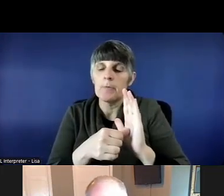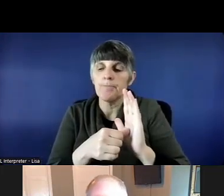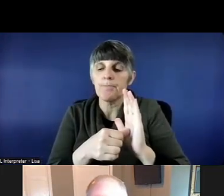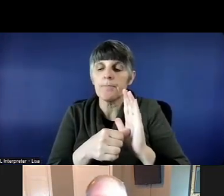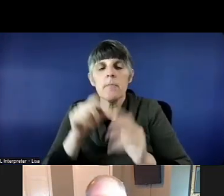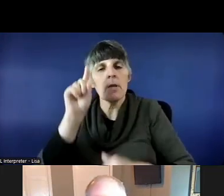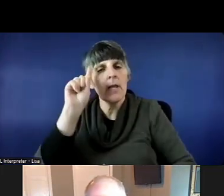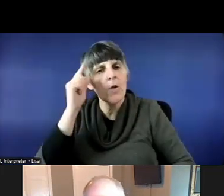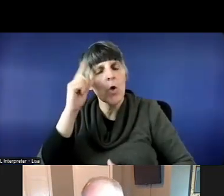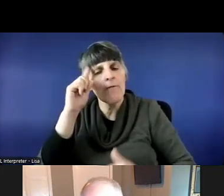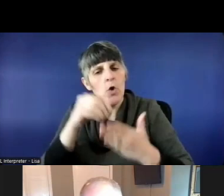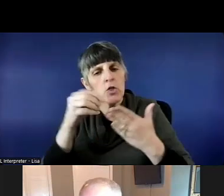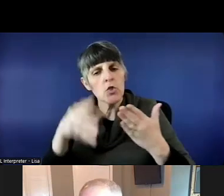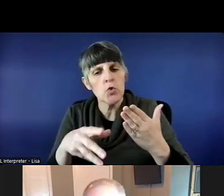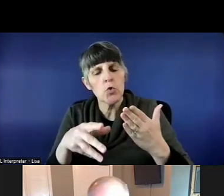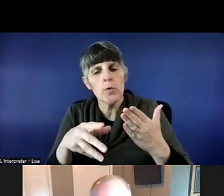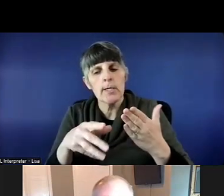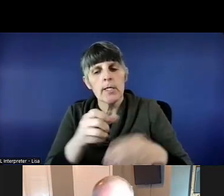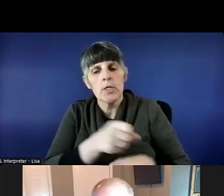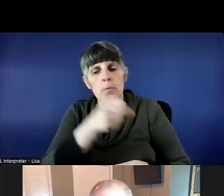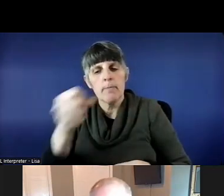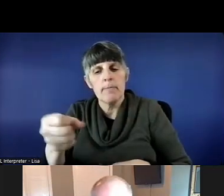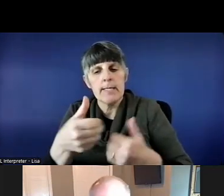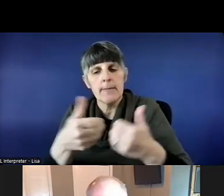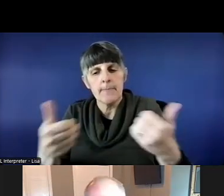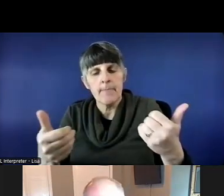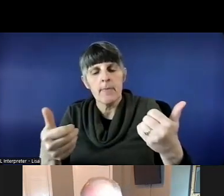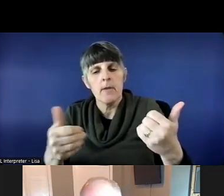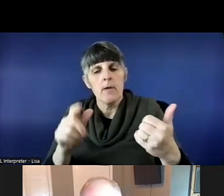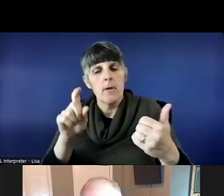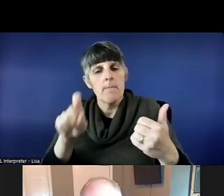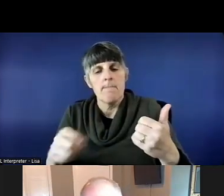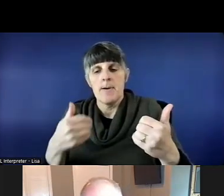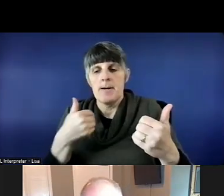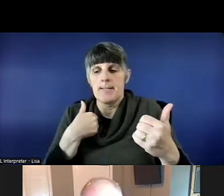order for a student to get into a seclusion, there must be